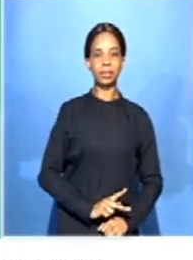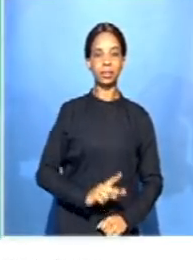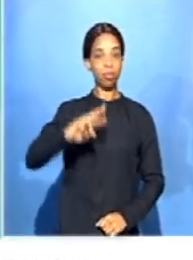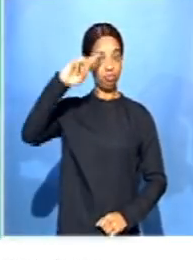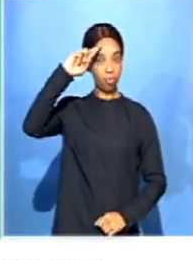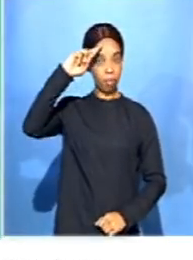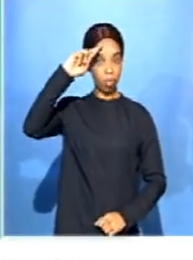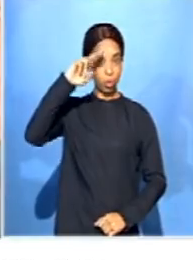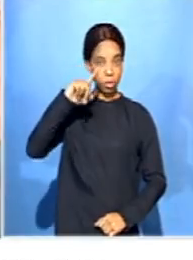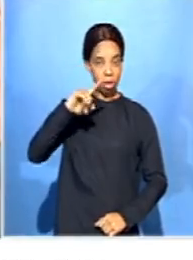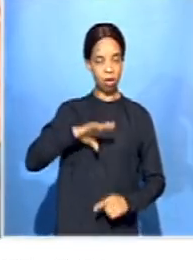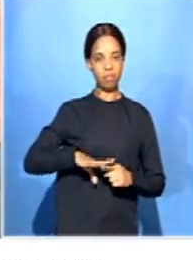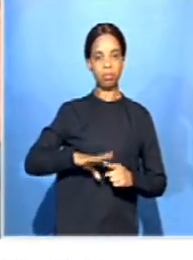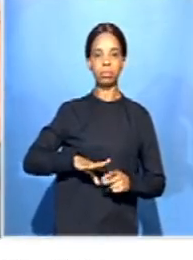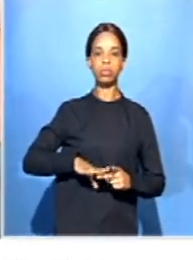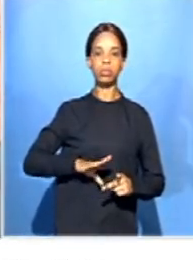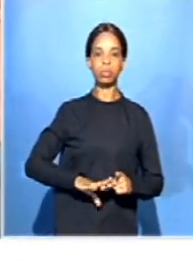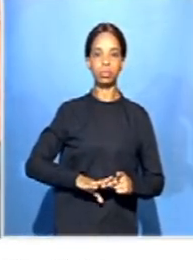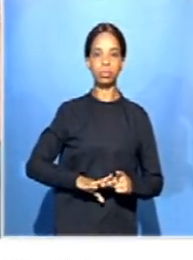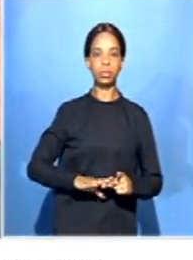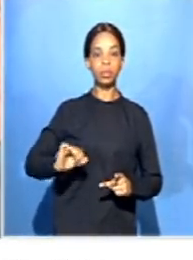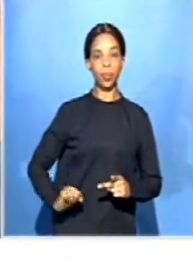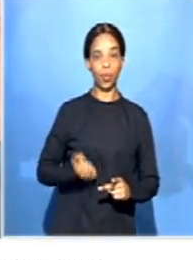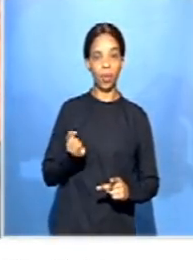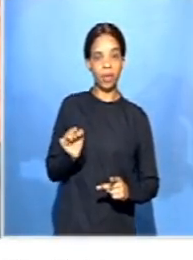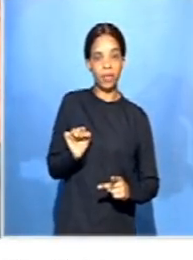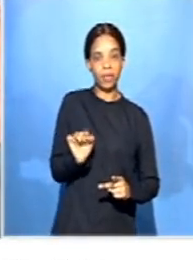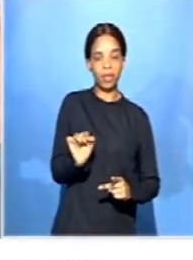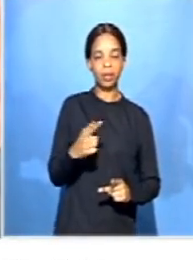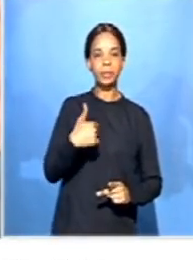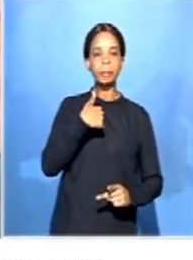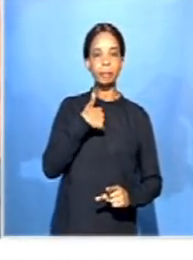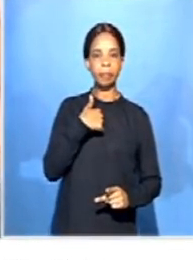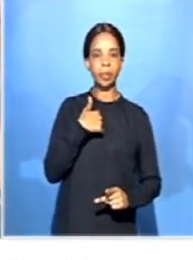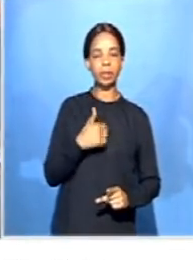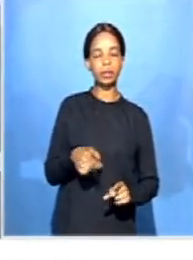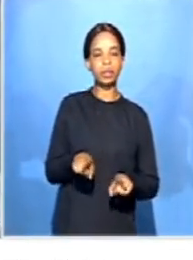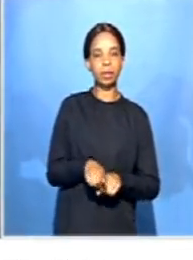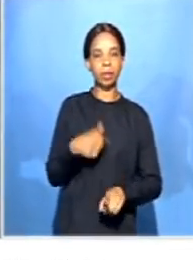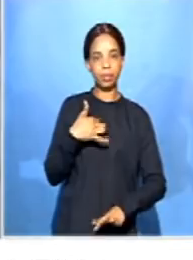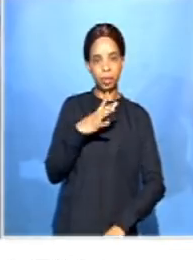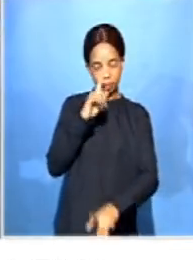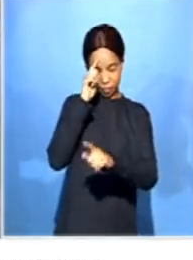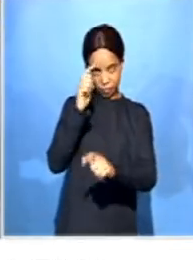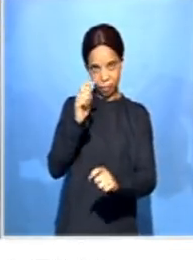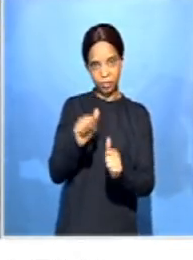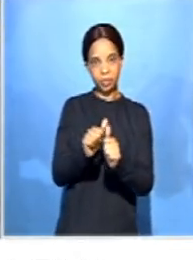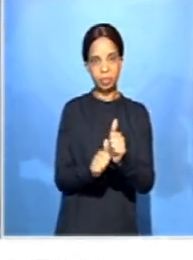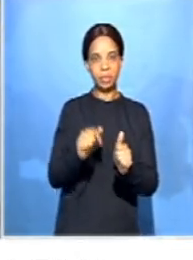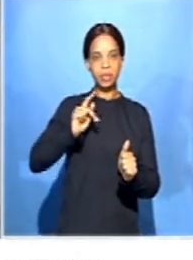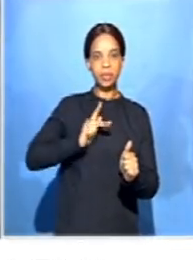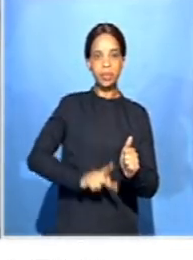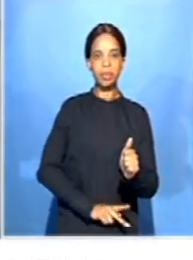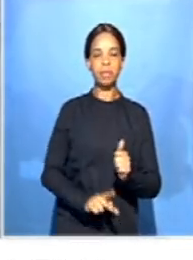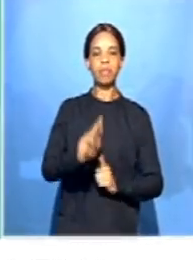Ramaphosa le mme ke isa tlhompo go motlatsa President Ramabuza ke